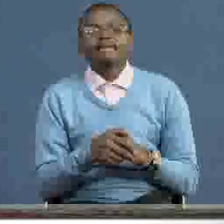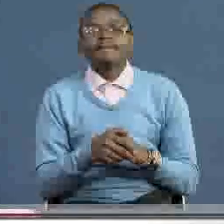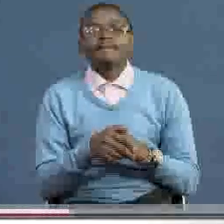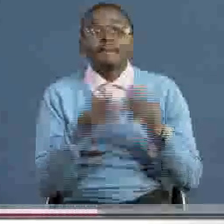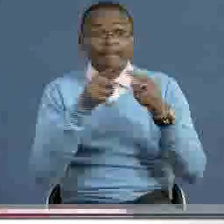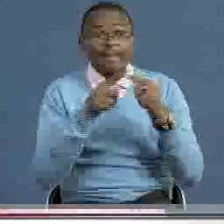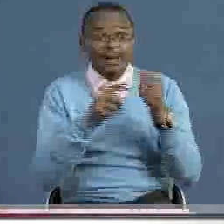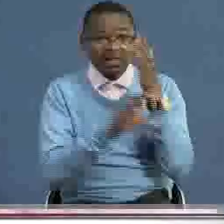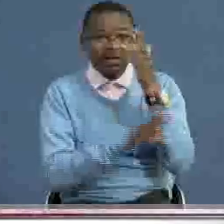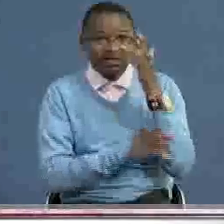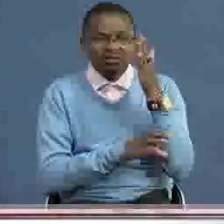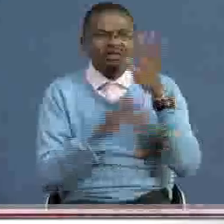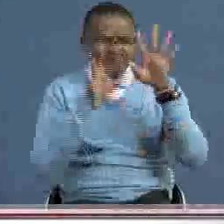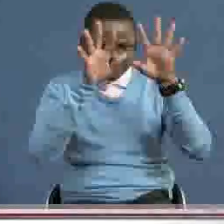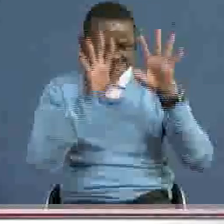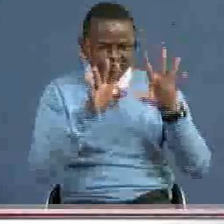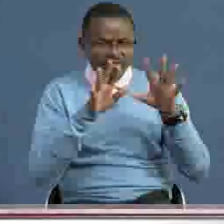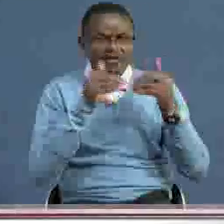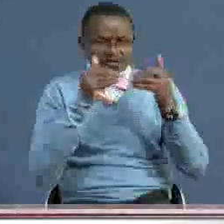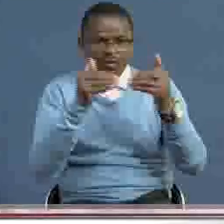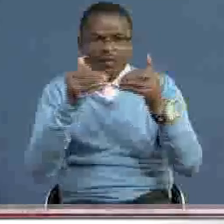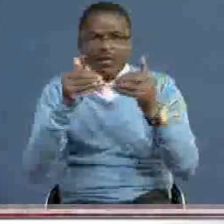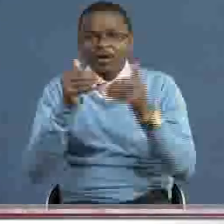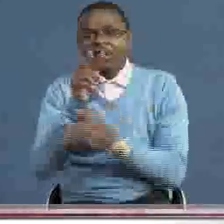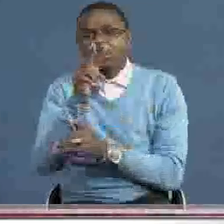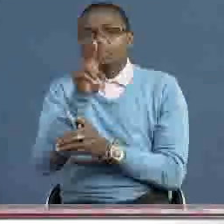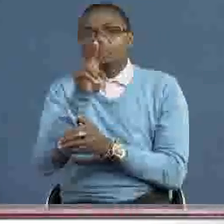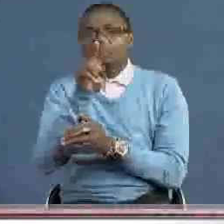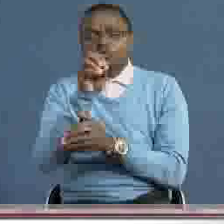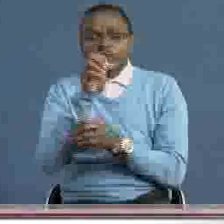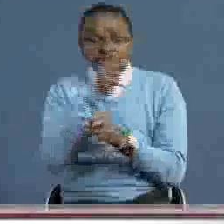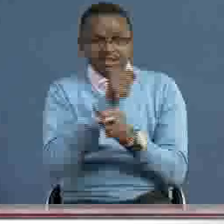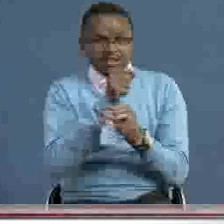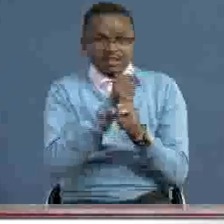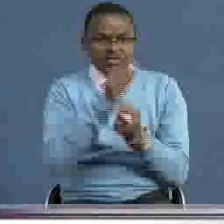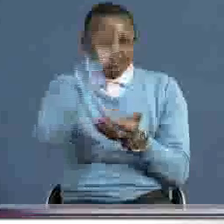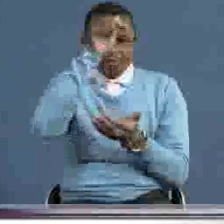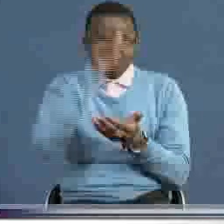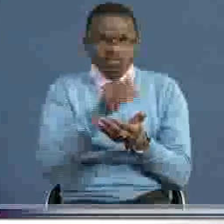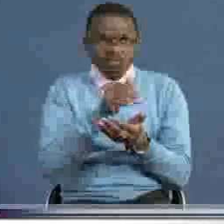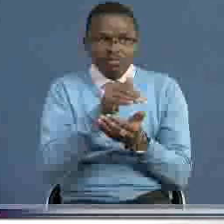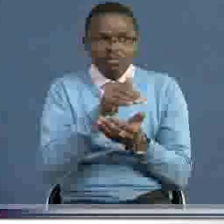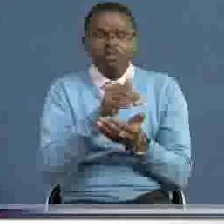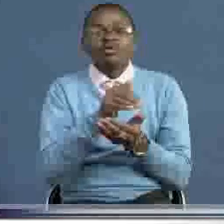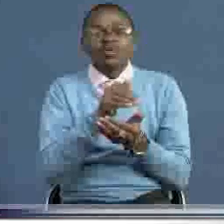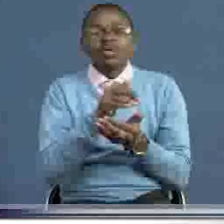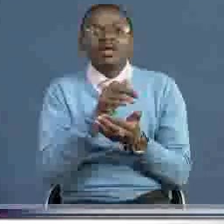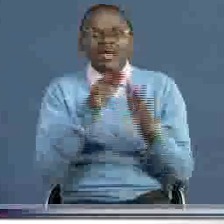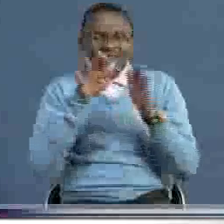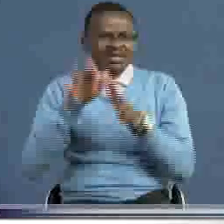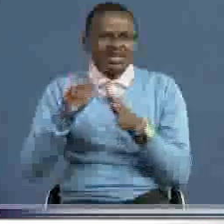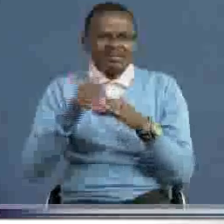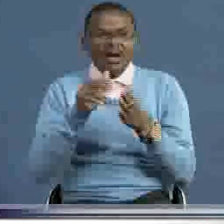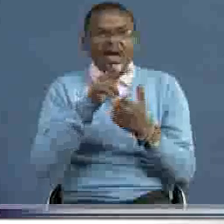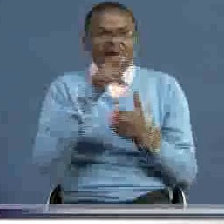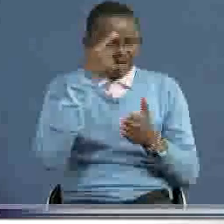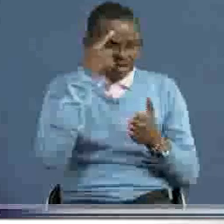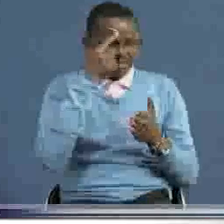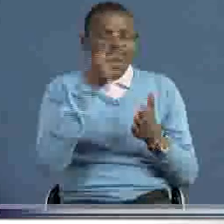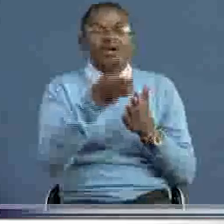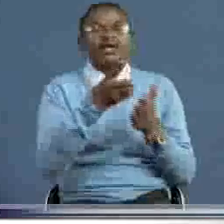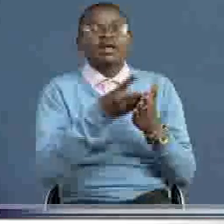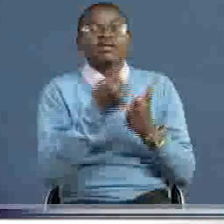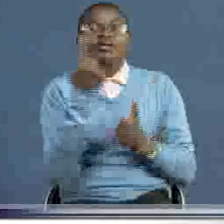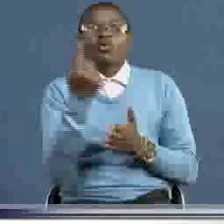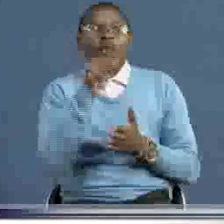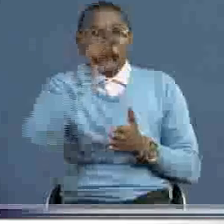Although the country has made significant progress over the past 2 decades in reducing newborn mortality, the rate still remains high at 22 deaths per